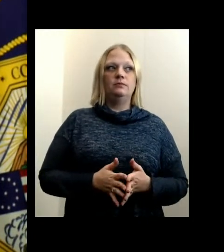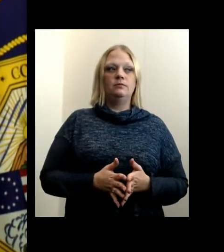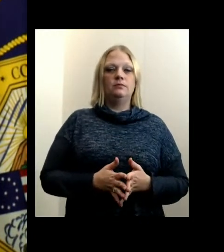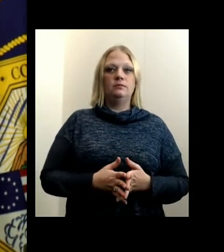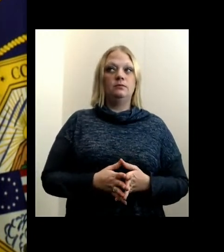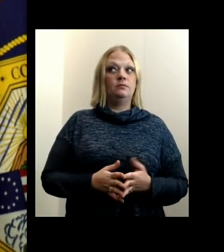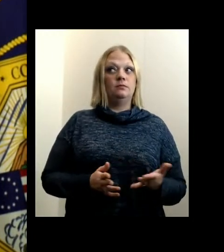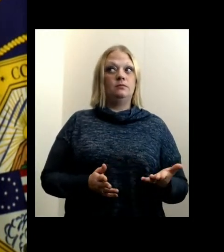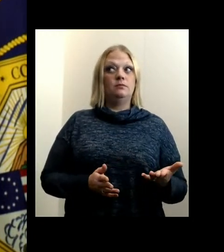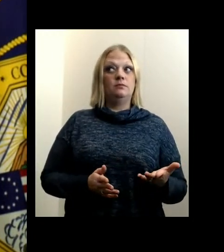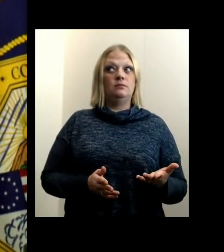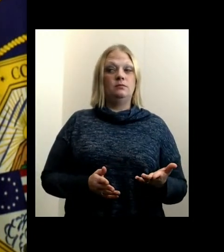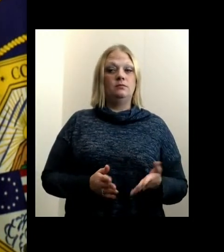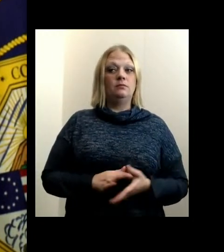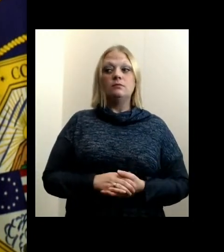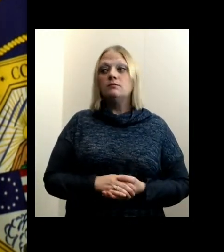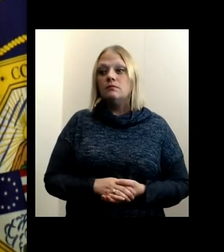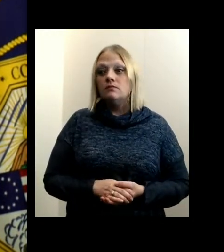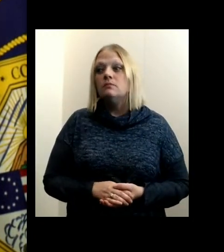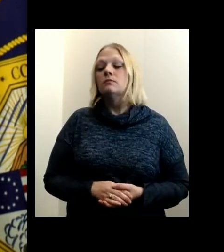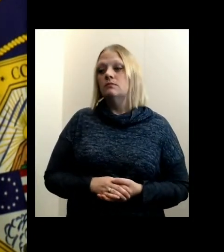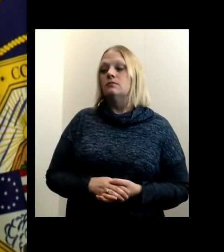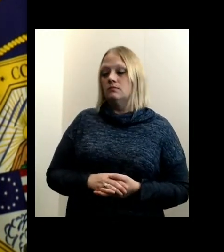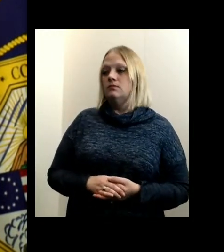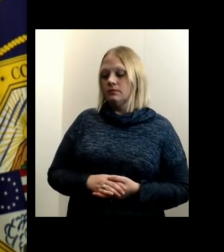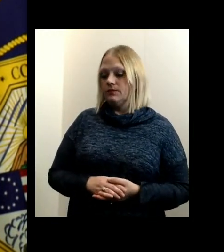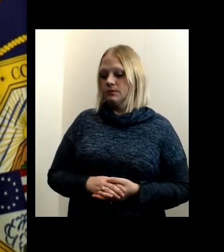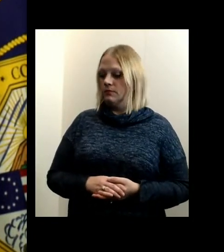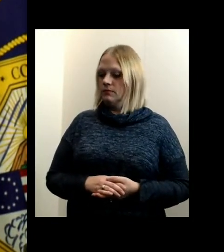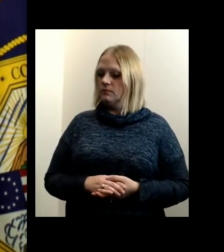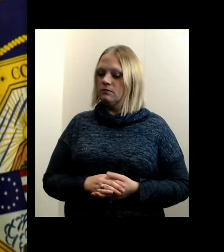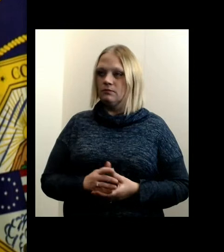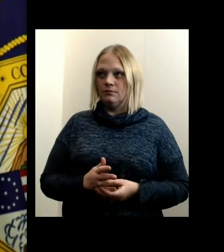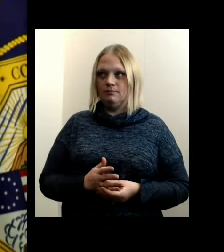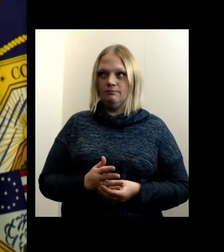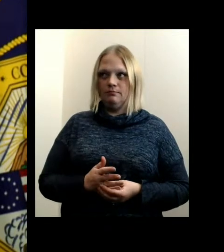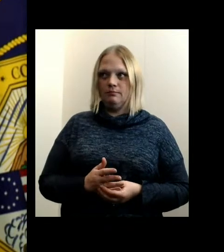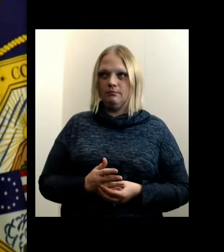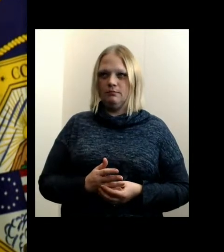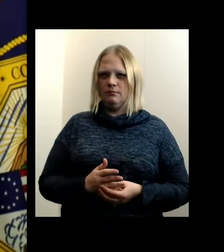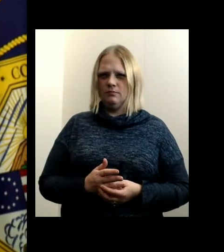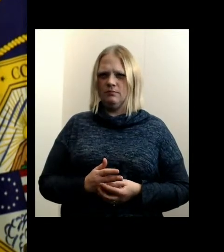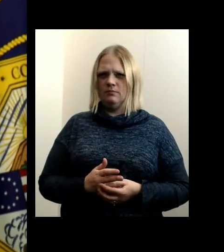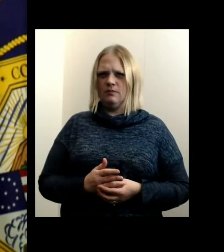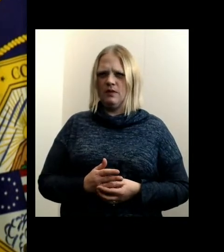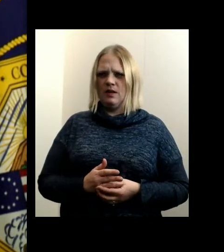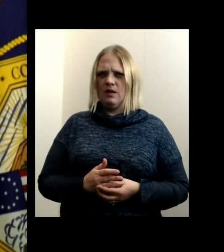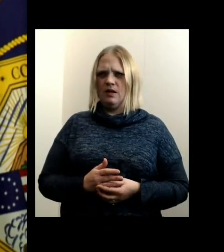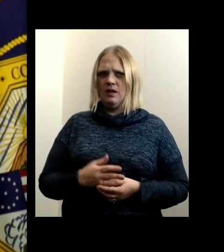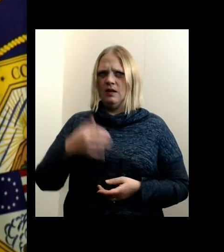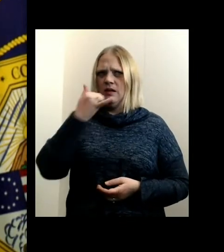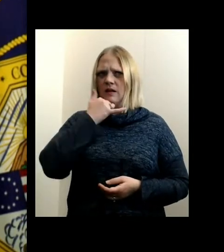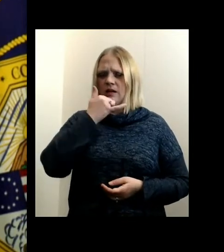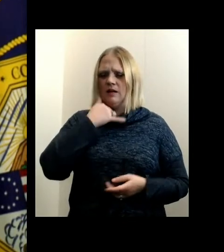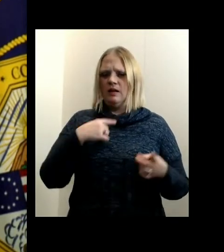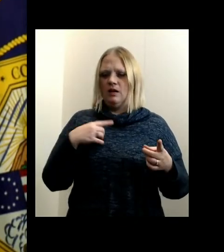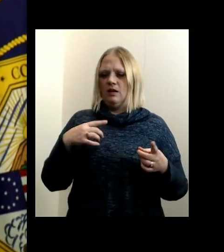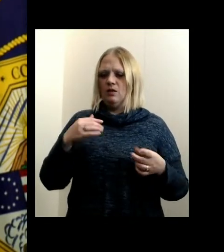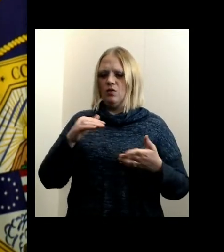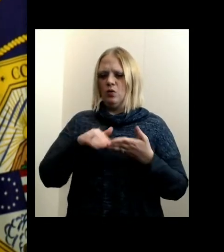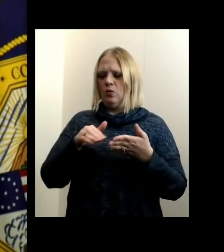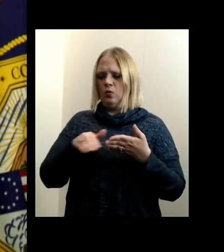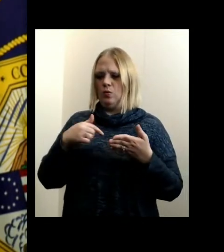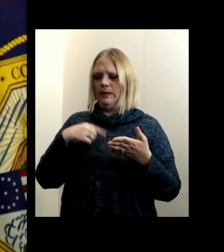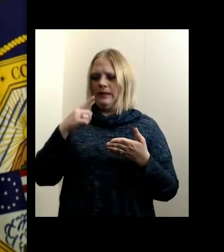Are you there, Stephen? Yeah, I'm sorry. I had a malfunction on my end. Forgive me, I